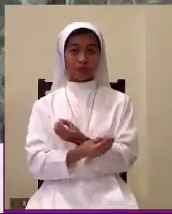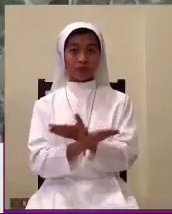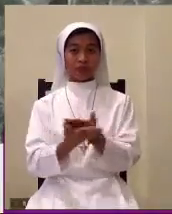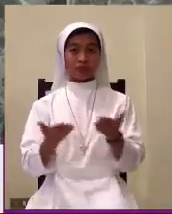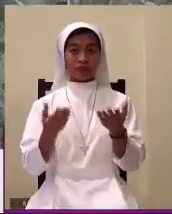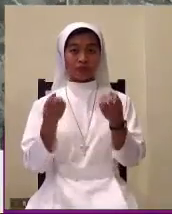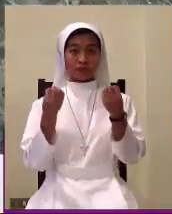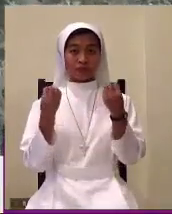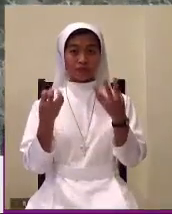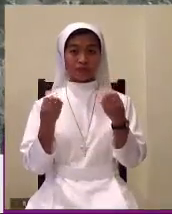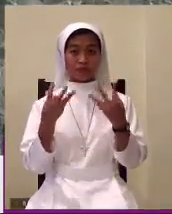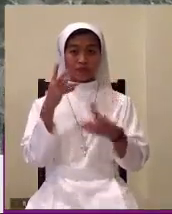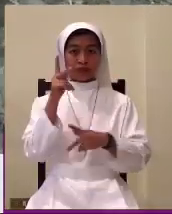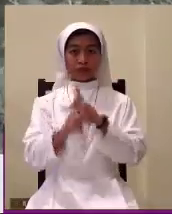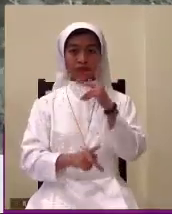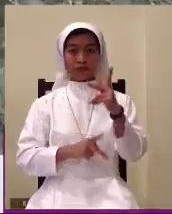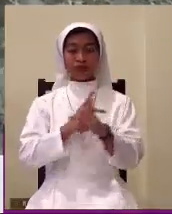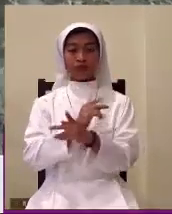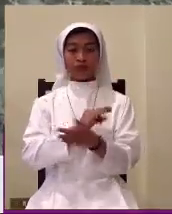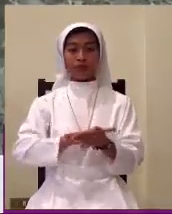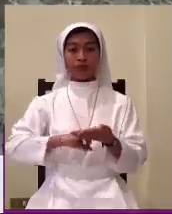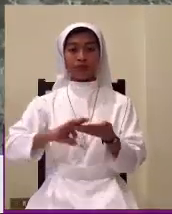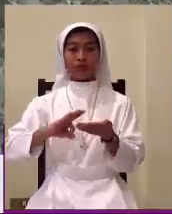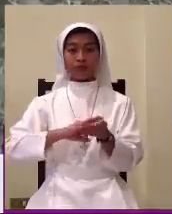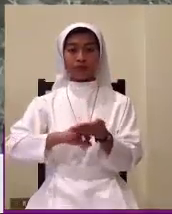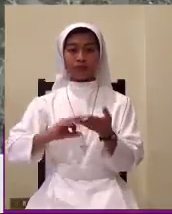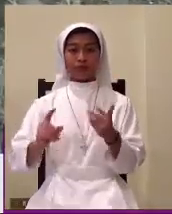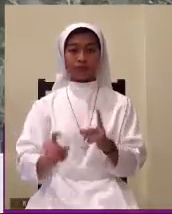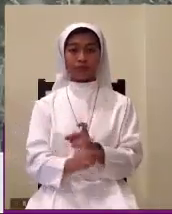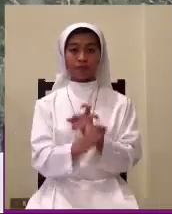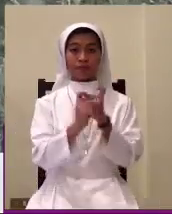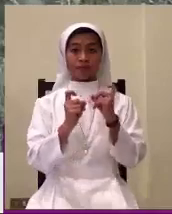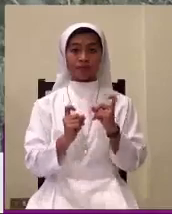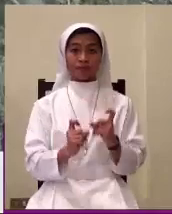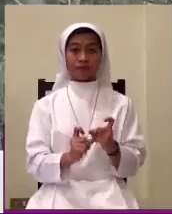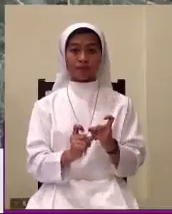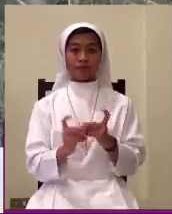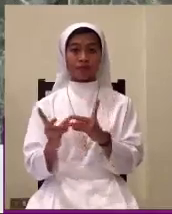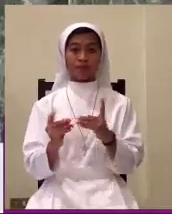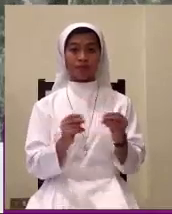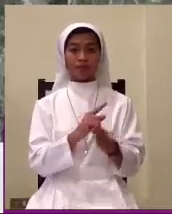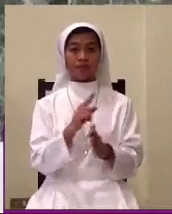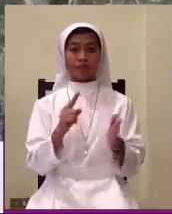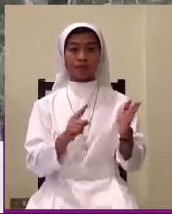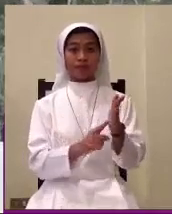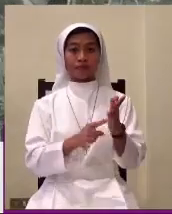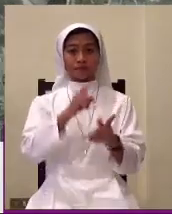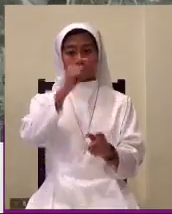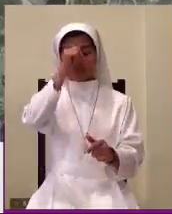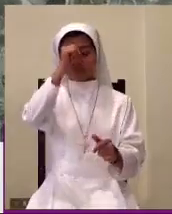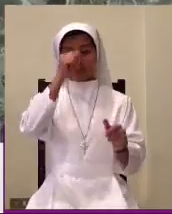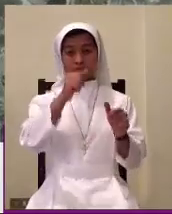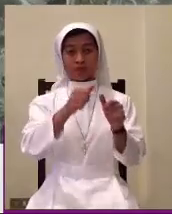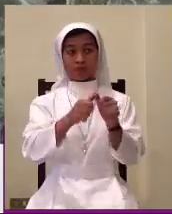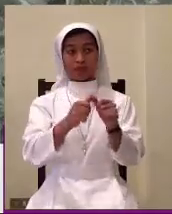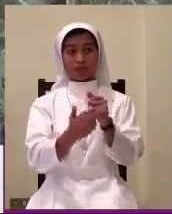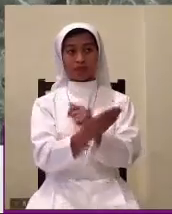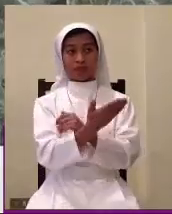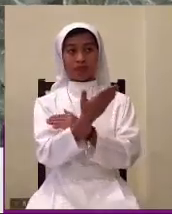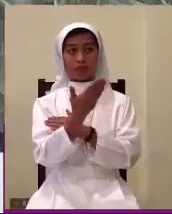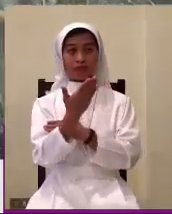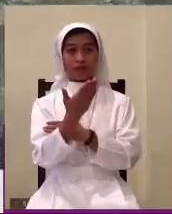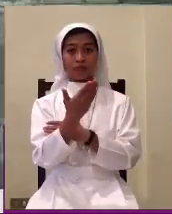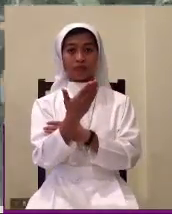you and for many for the forgiveness of sins. Do this in memory of